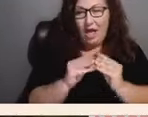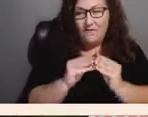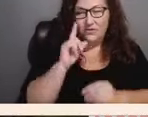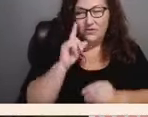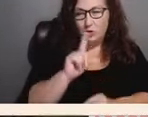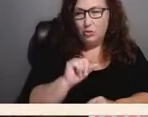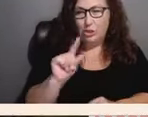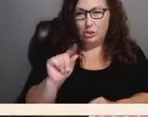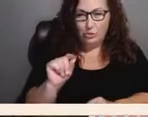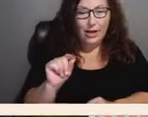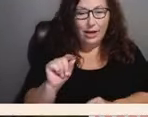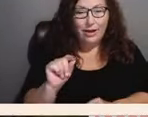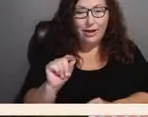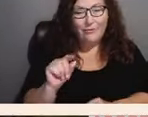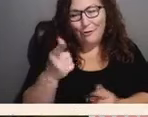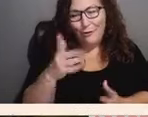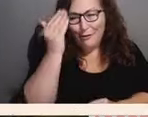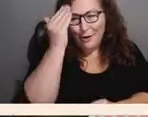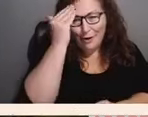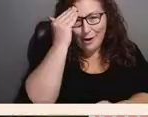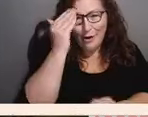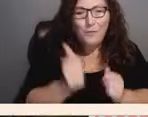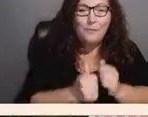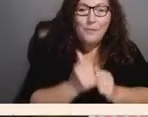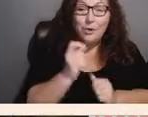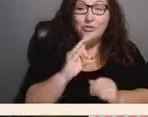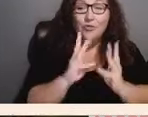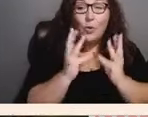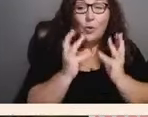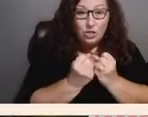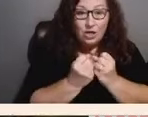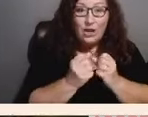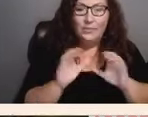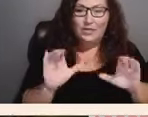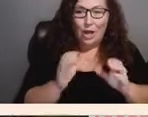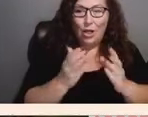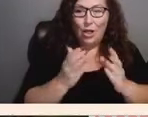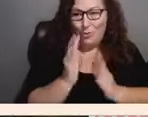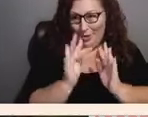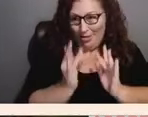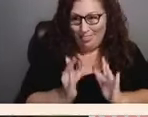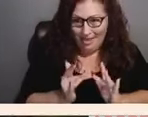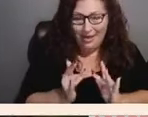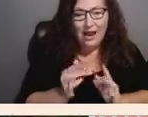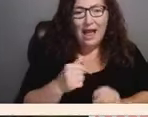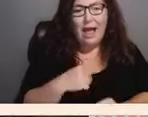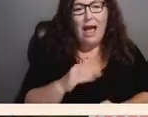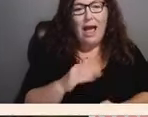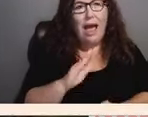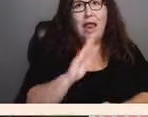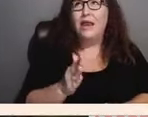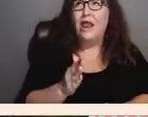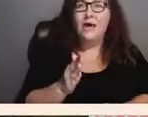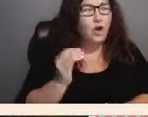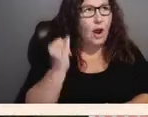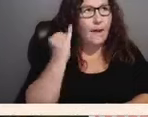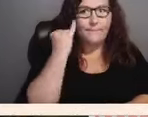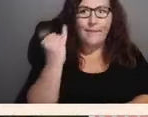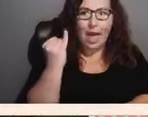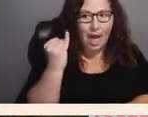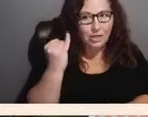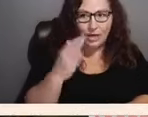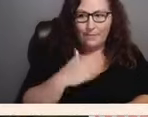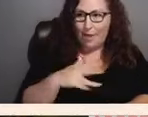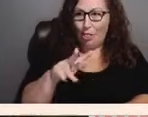know, most of the workshops are done virtually. And I never imagined in my 32 years